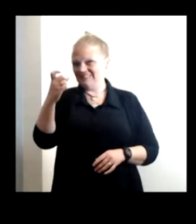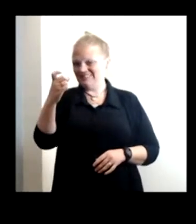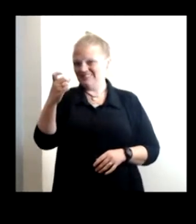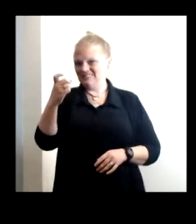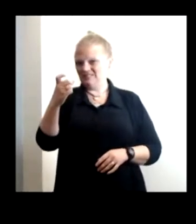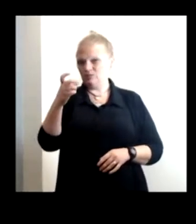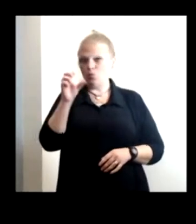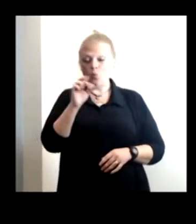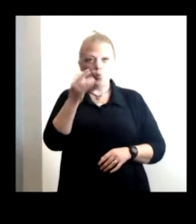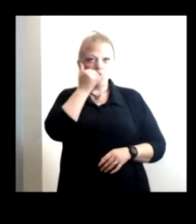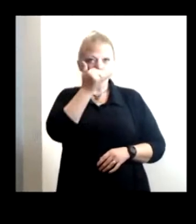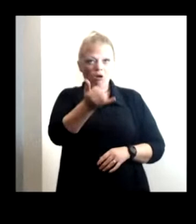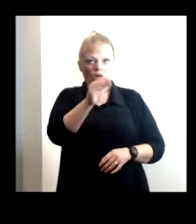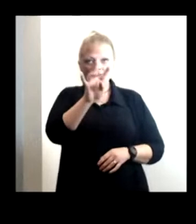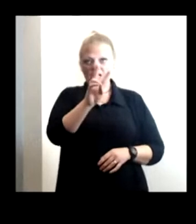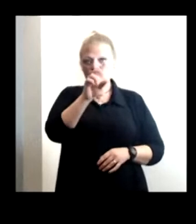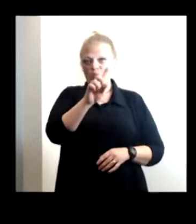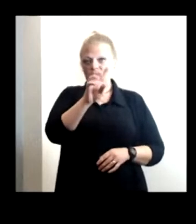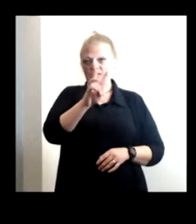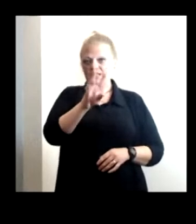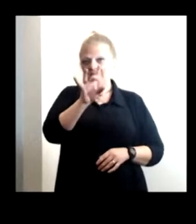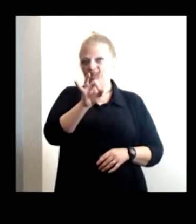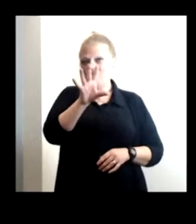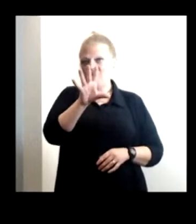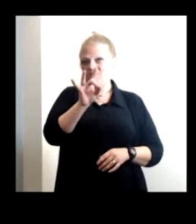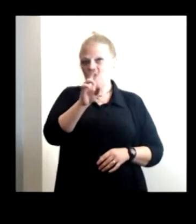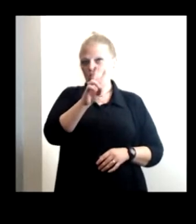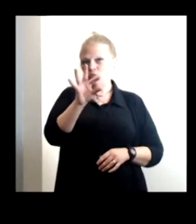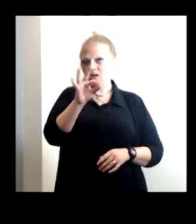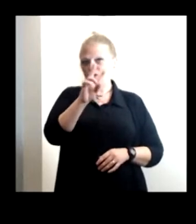www.erie.gov/vax or call us at